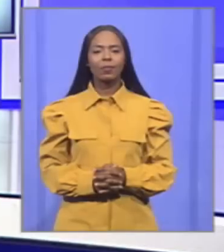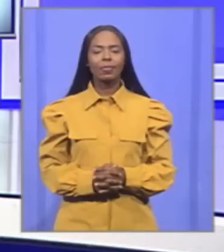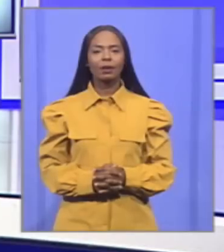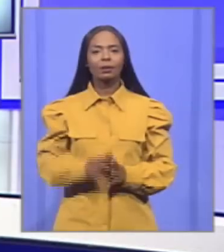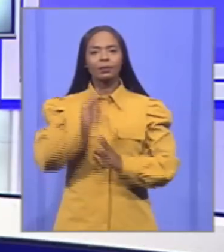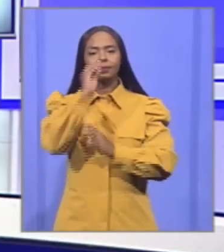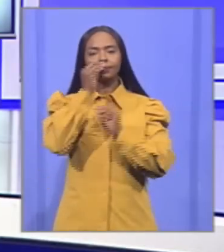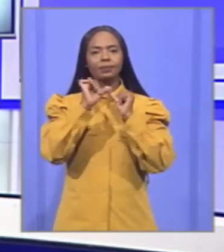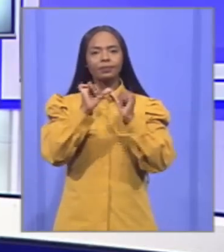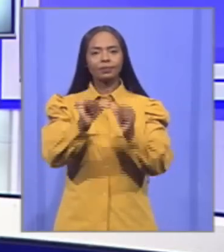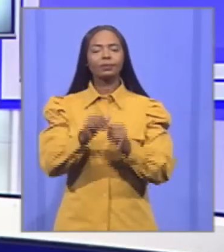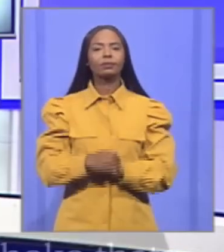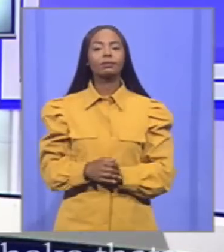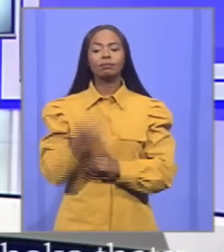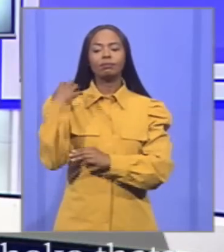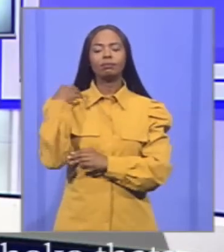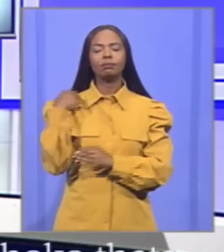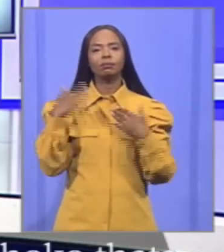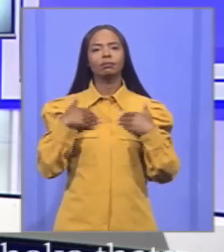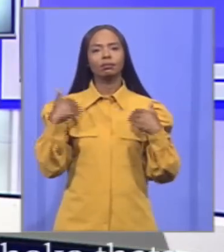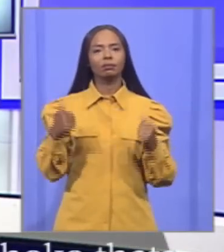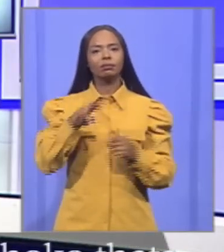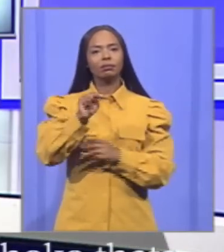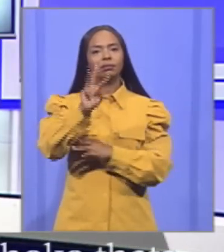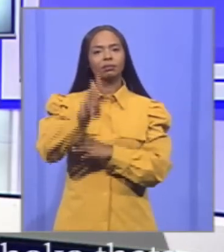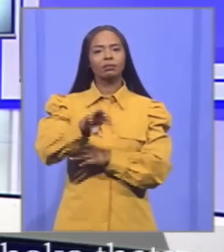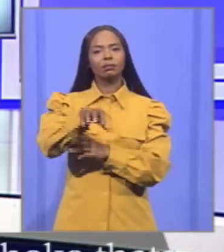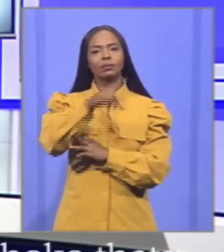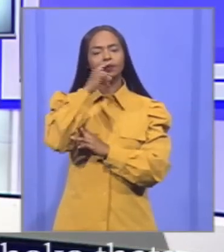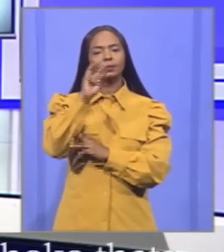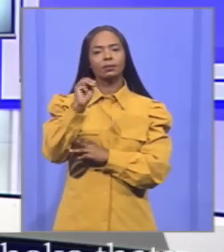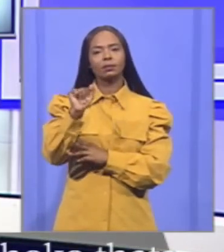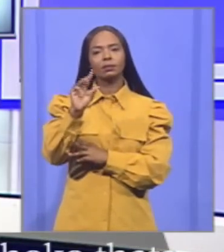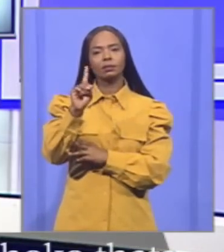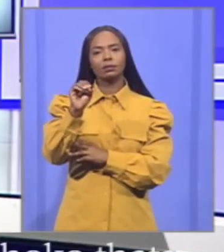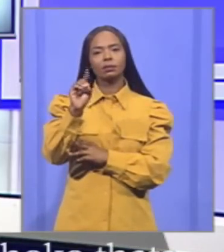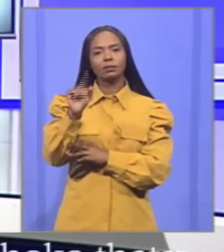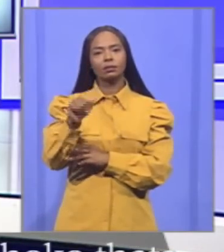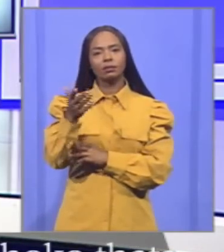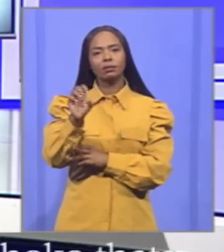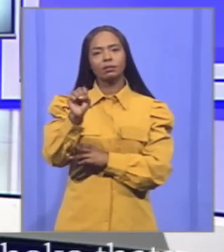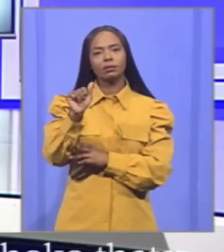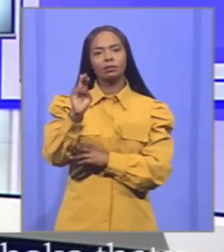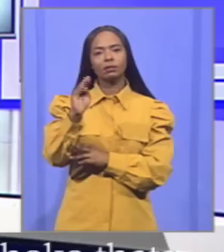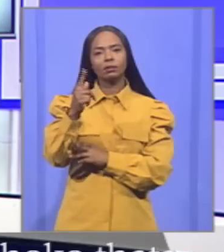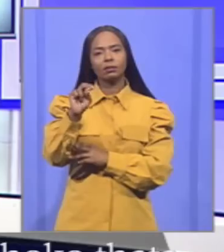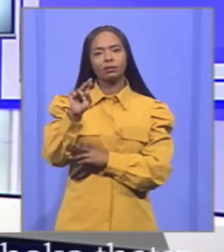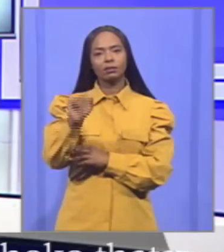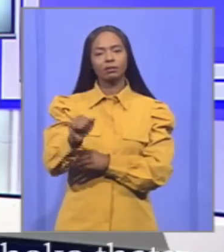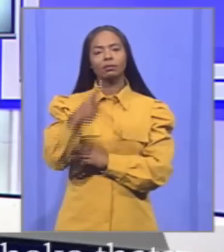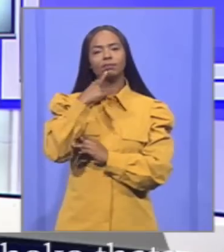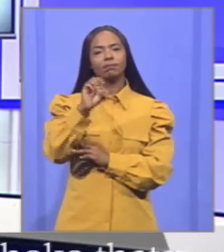Dikgang di a tswelela. Tona ya boitekanelo kwa bokone bophirima Madoda Sambatha o ikwetse go maAforika Borwa go tsaya bolwetse jwa TB tsia